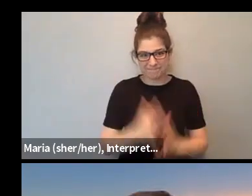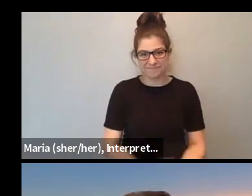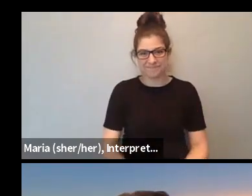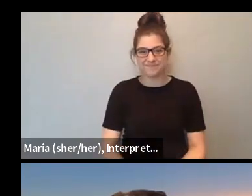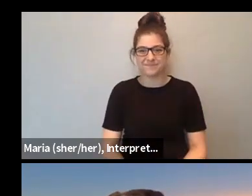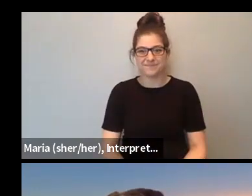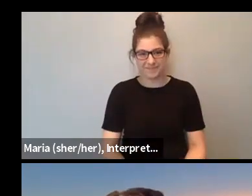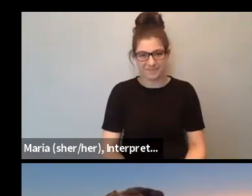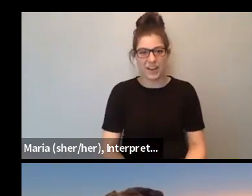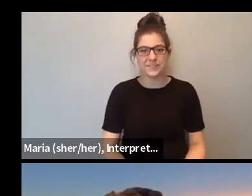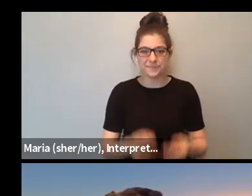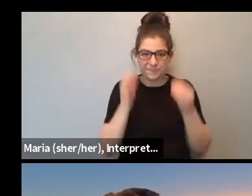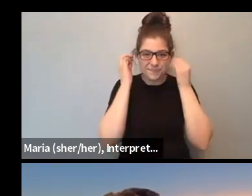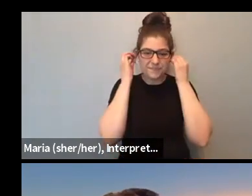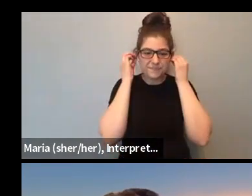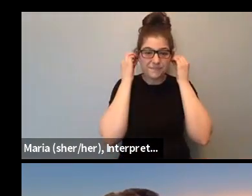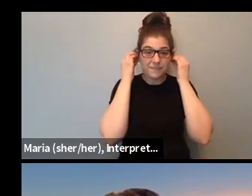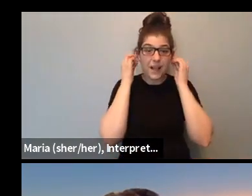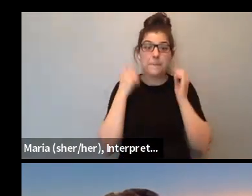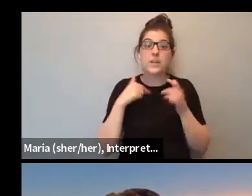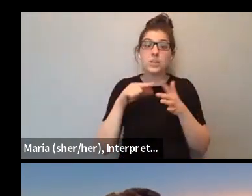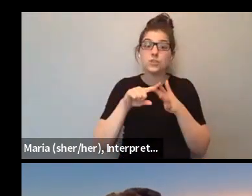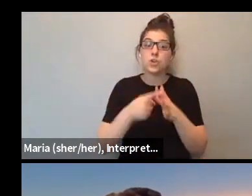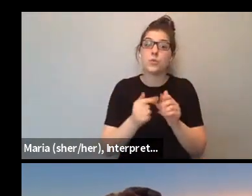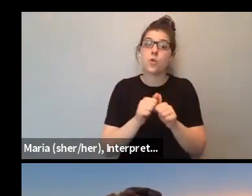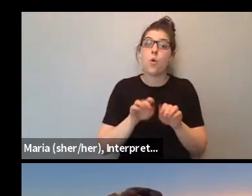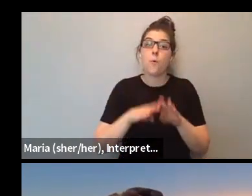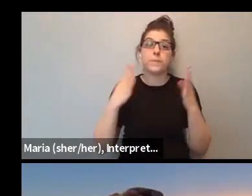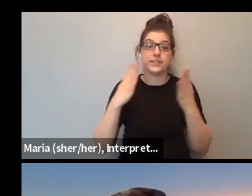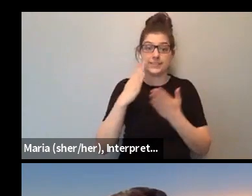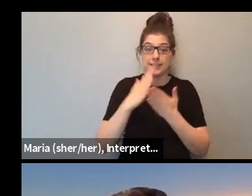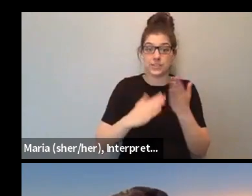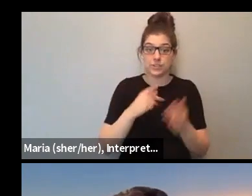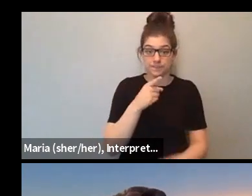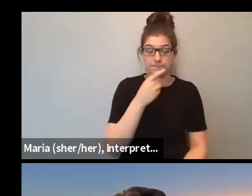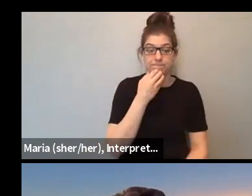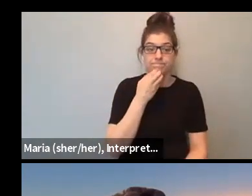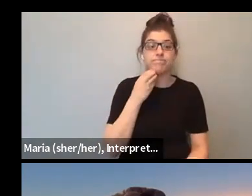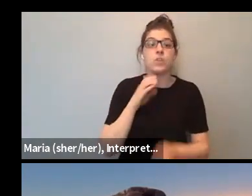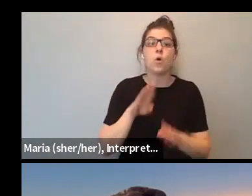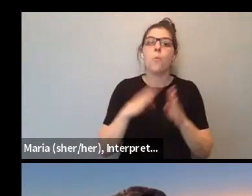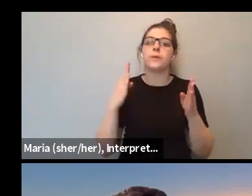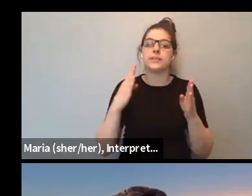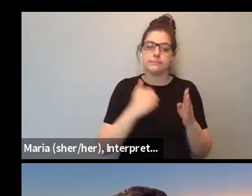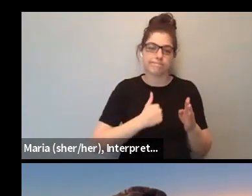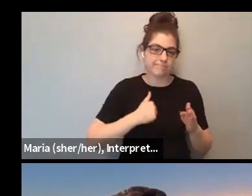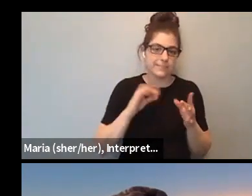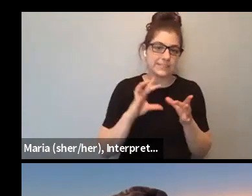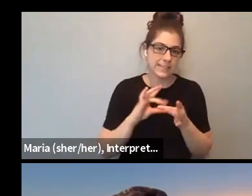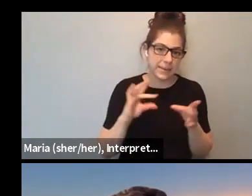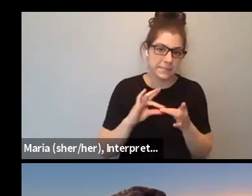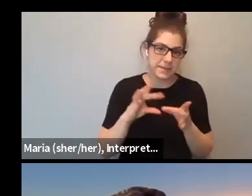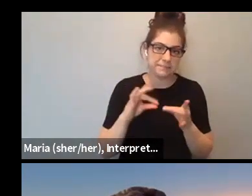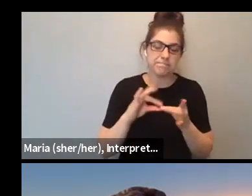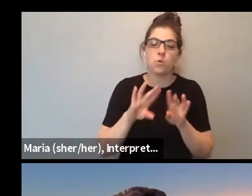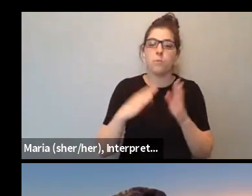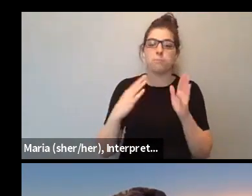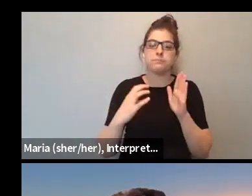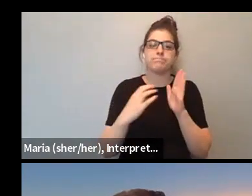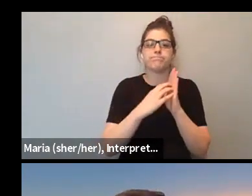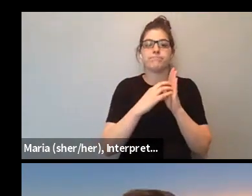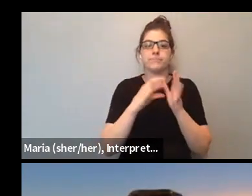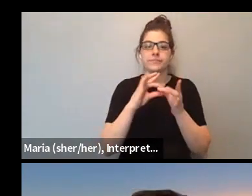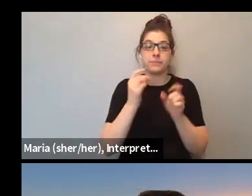Great. So I want to start with the opening sections, the opening statement section of the Creating New Futures